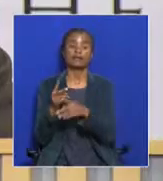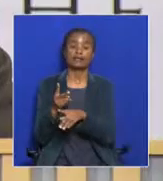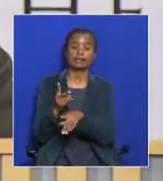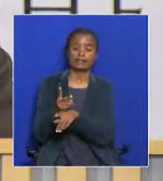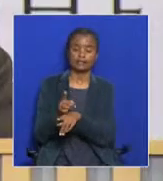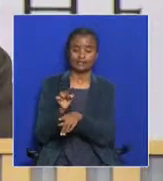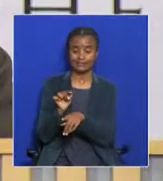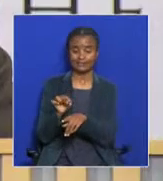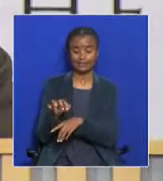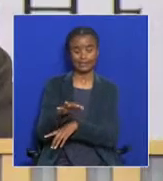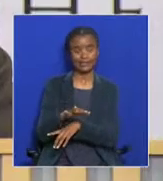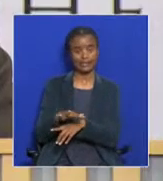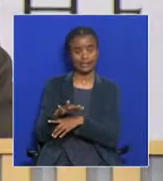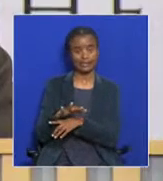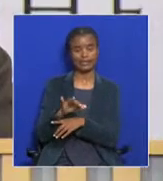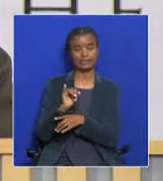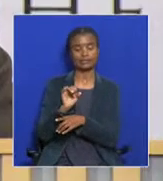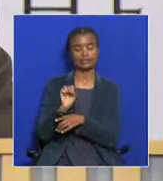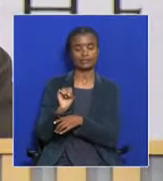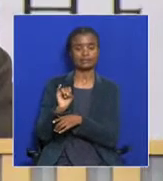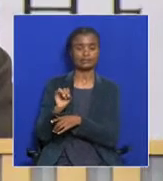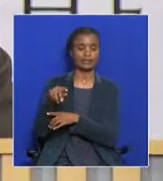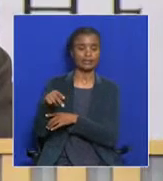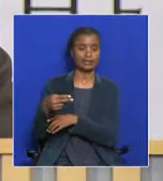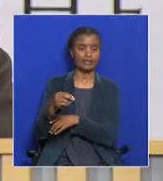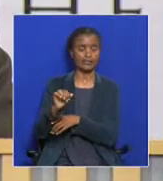Wharf is a bit of a further distance away